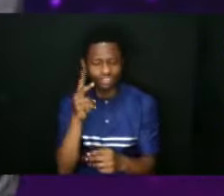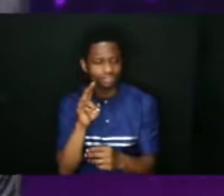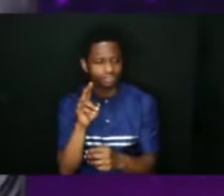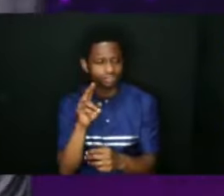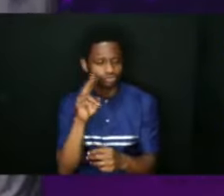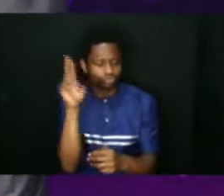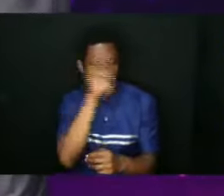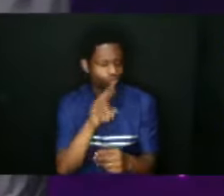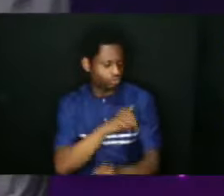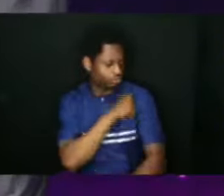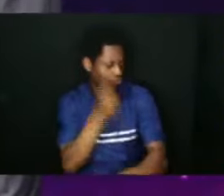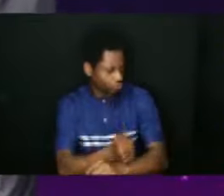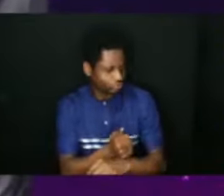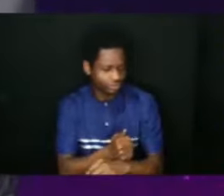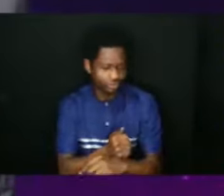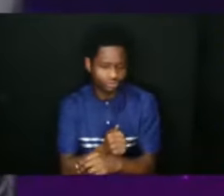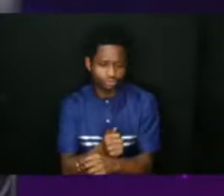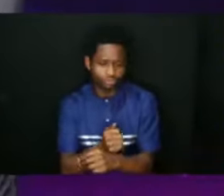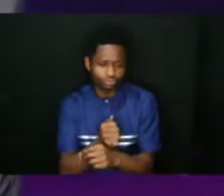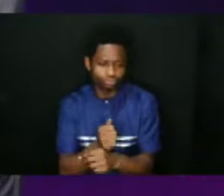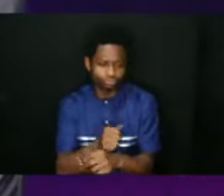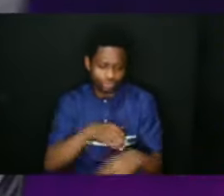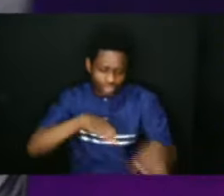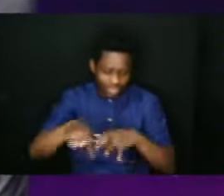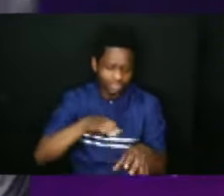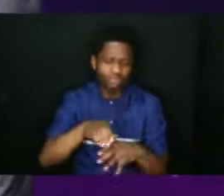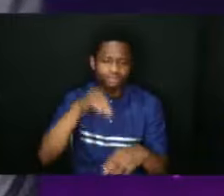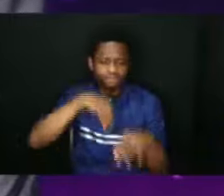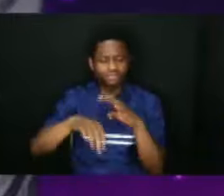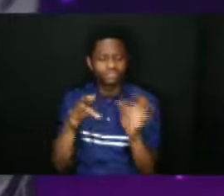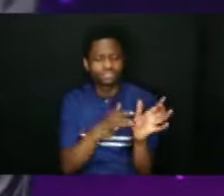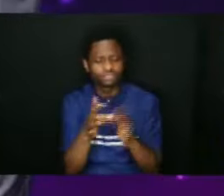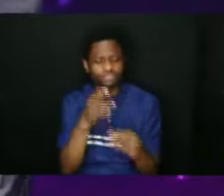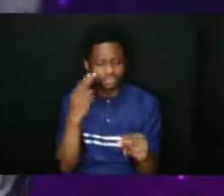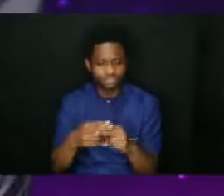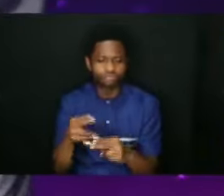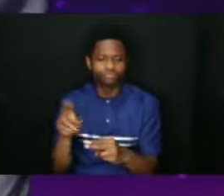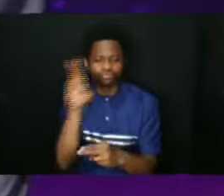of Zion. I claim in the name of Jesus.